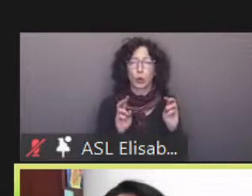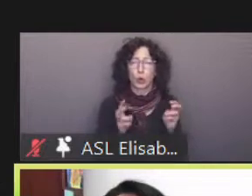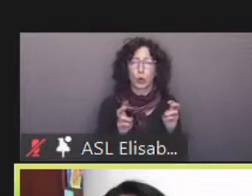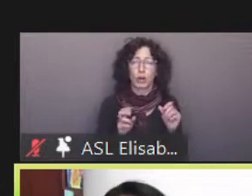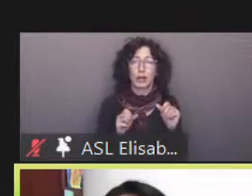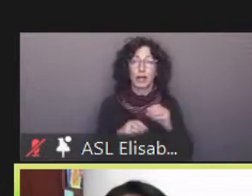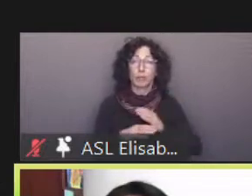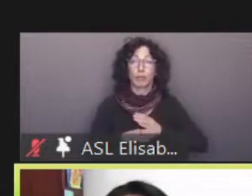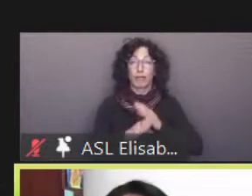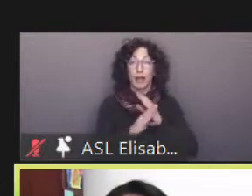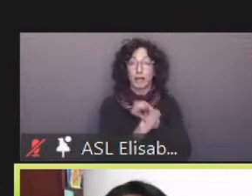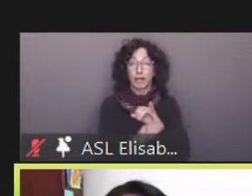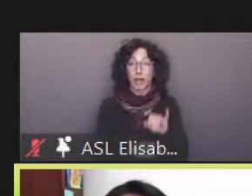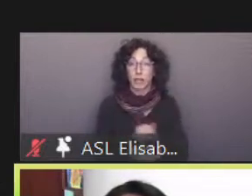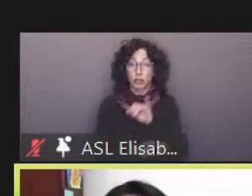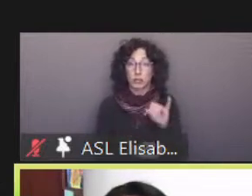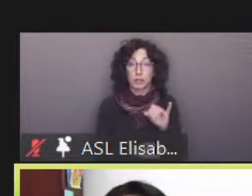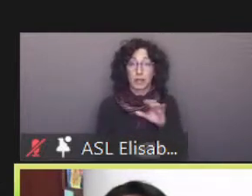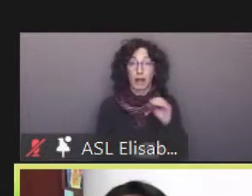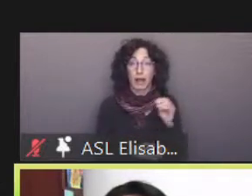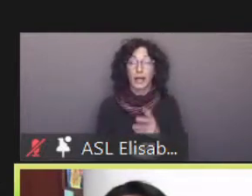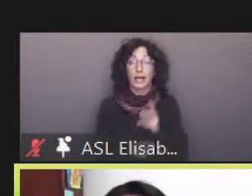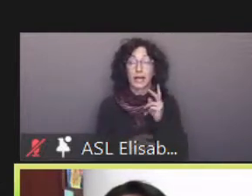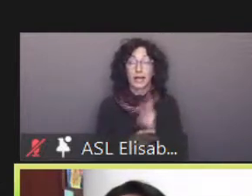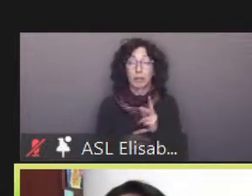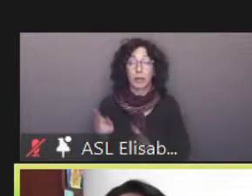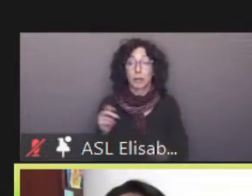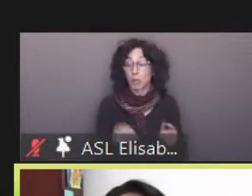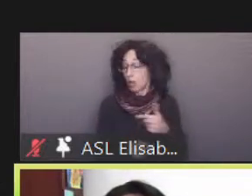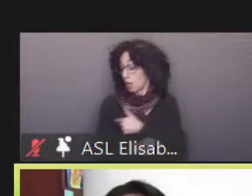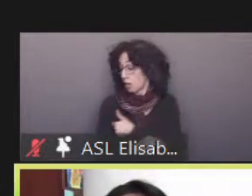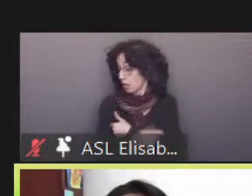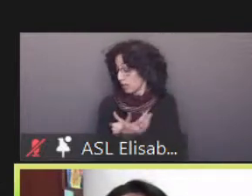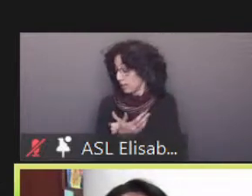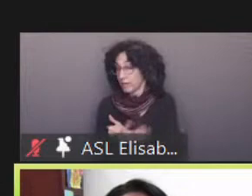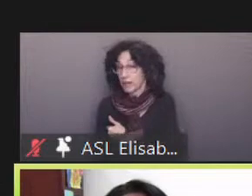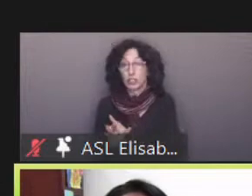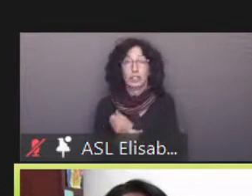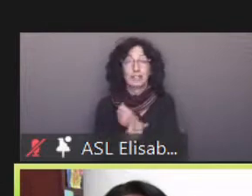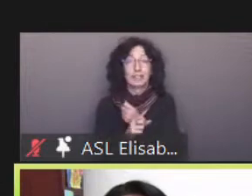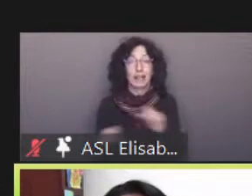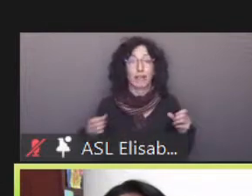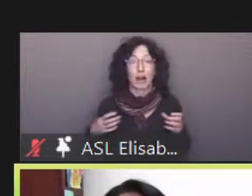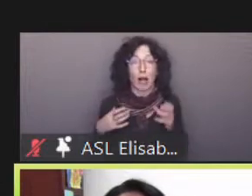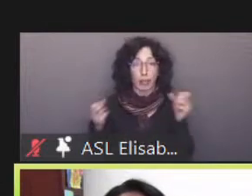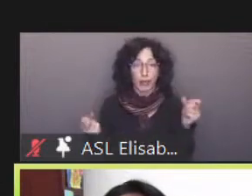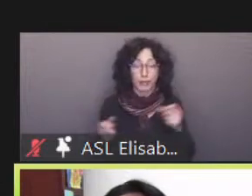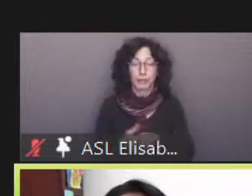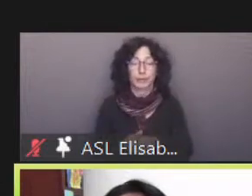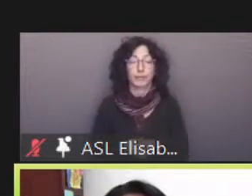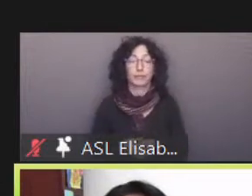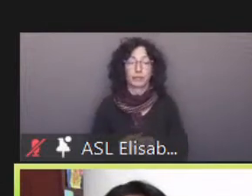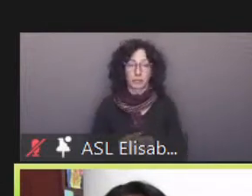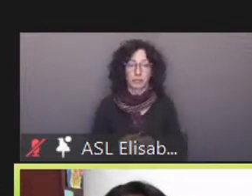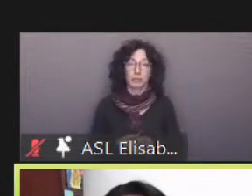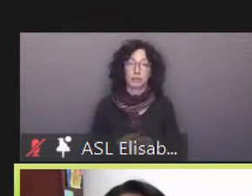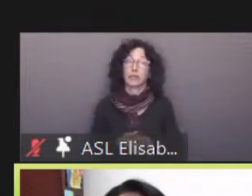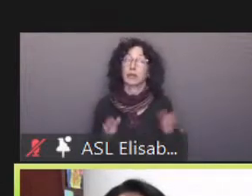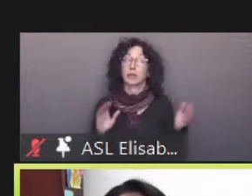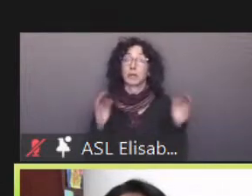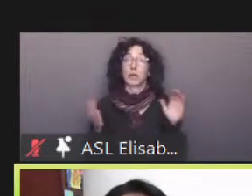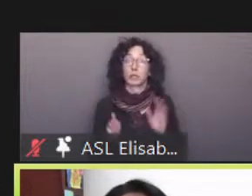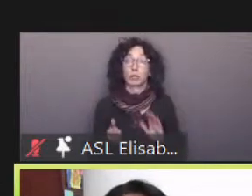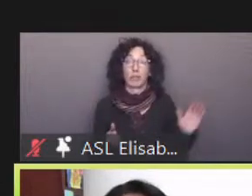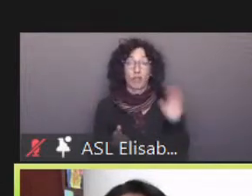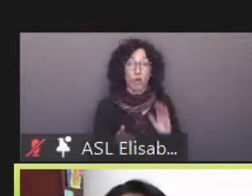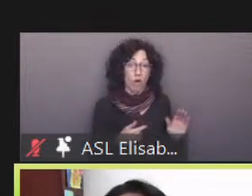infections and keep people safe and healthy. We are in a great position compared to where we were